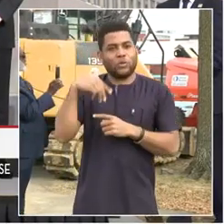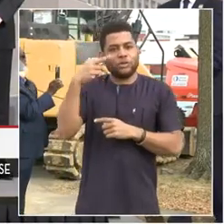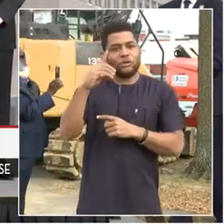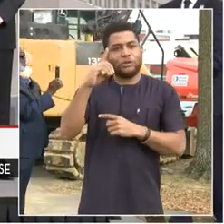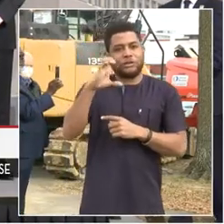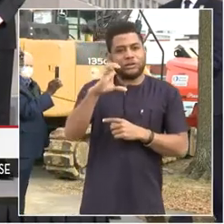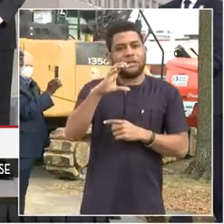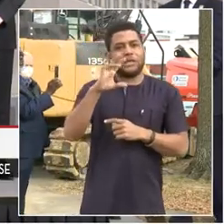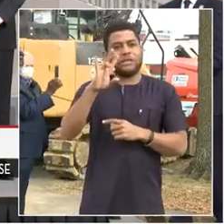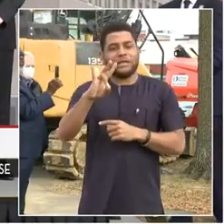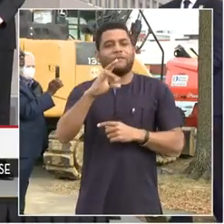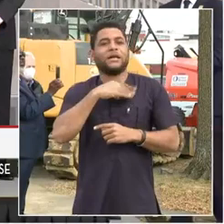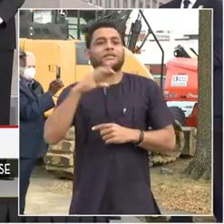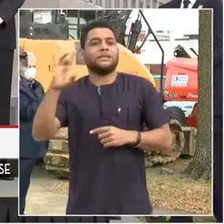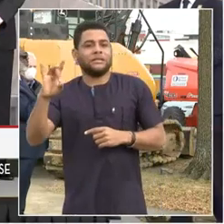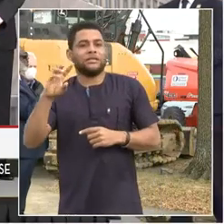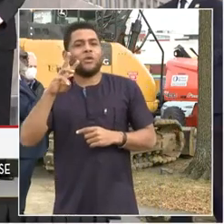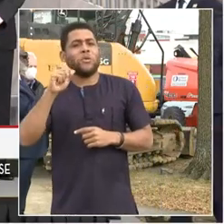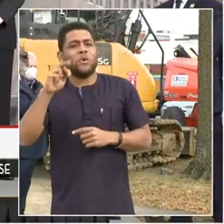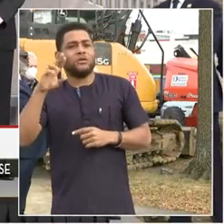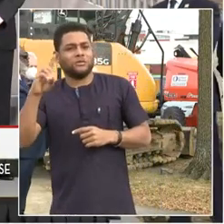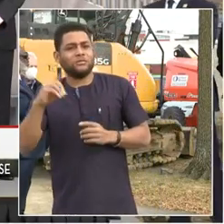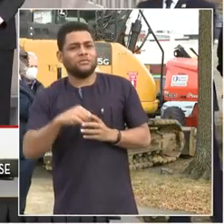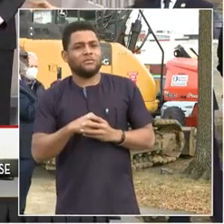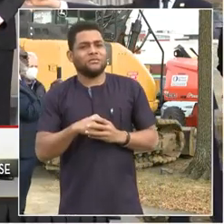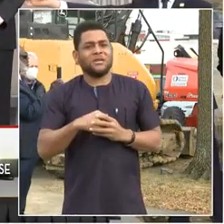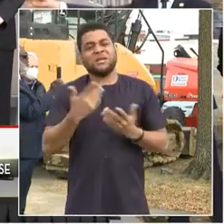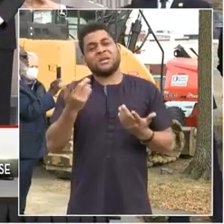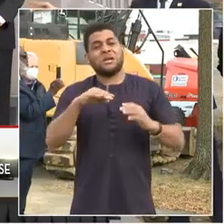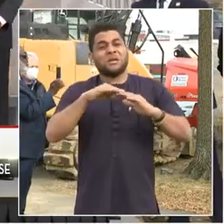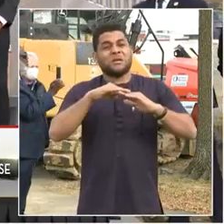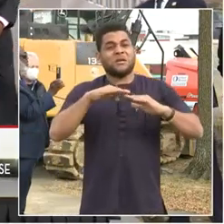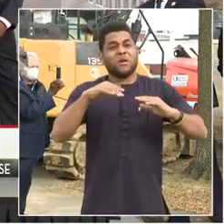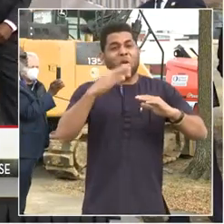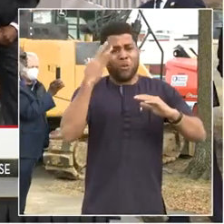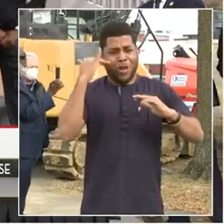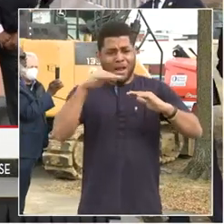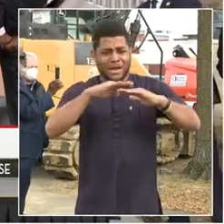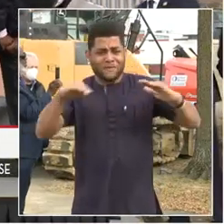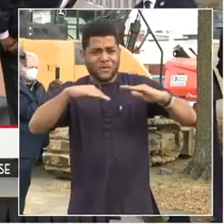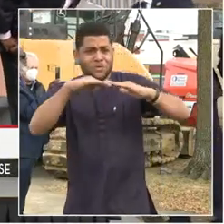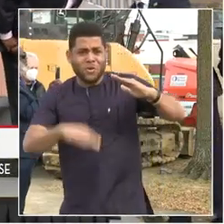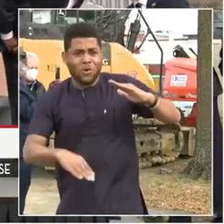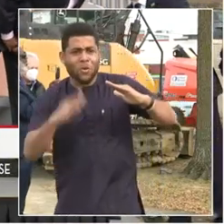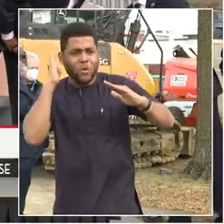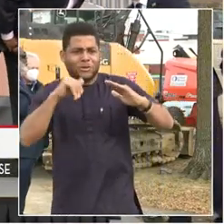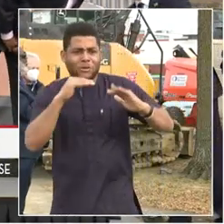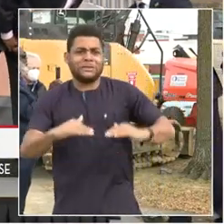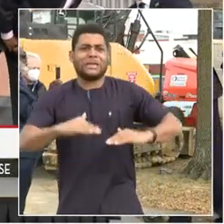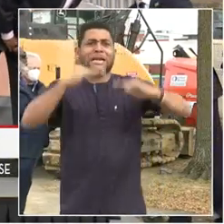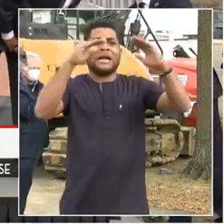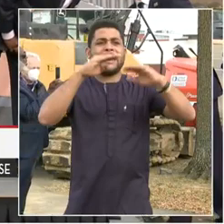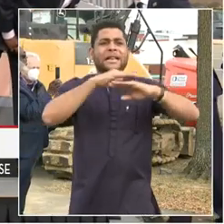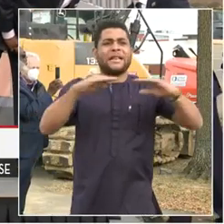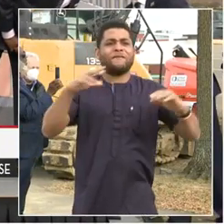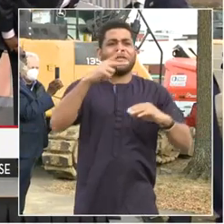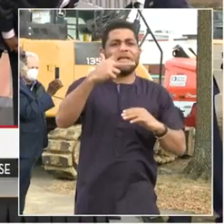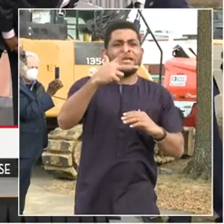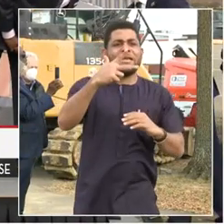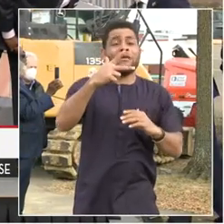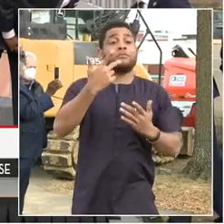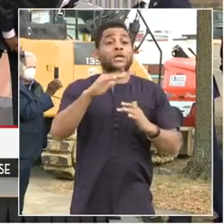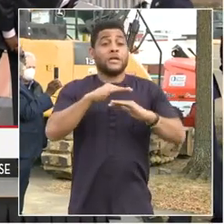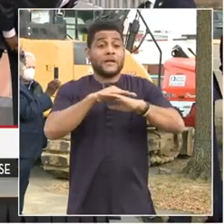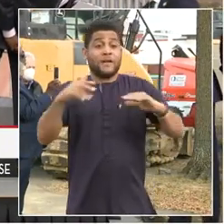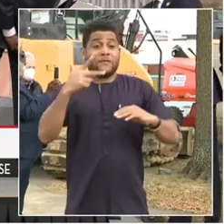So level 3 is the lowest level. Was there any consideration? Why not a level 1? Does it level 3 handle gunshot victims? So it's a great